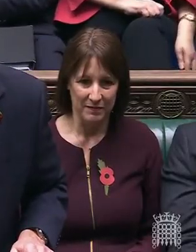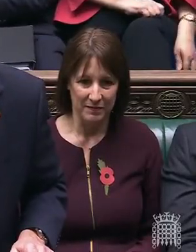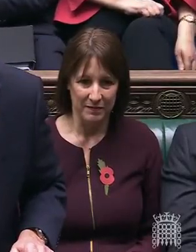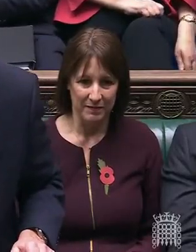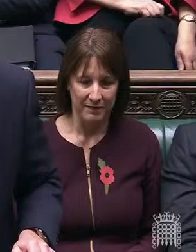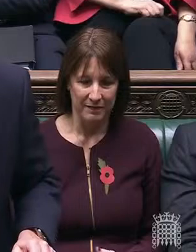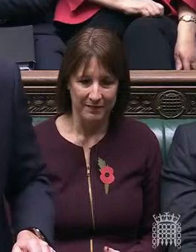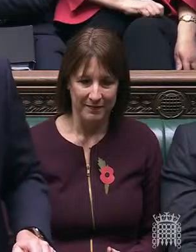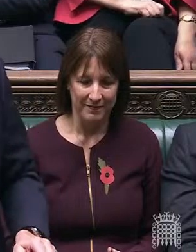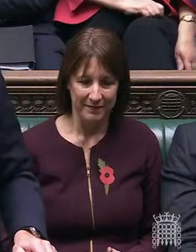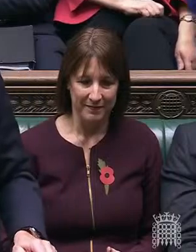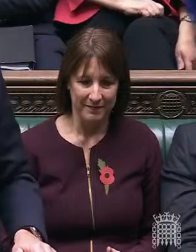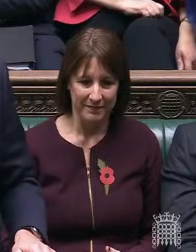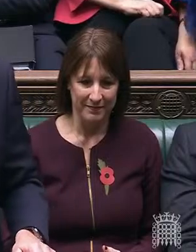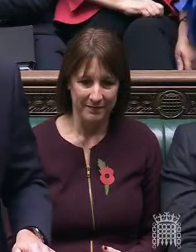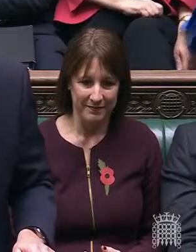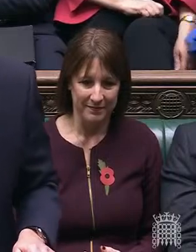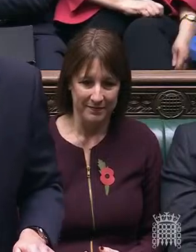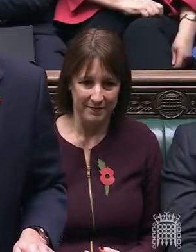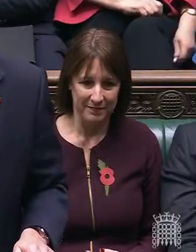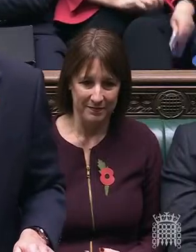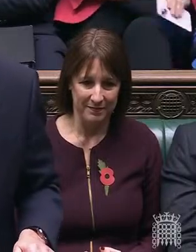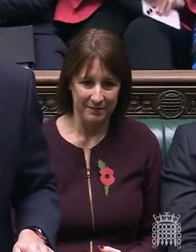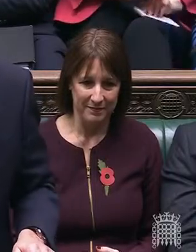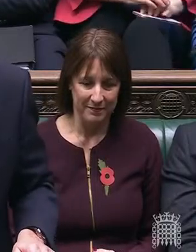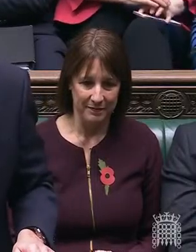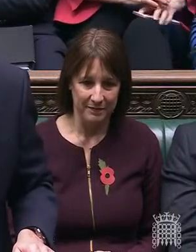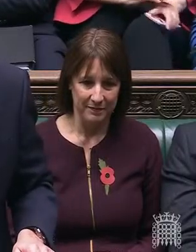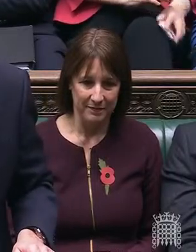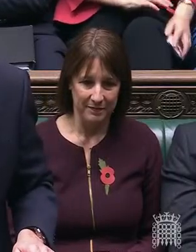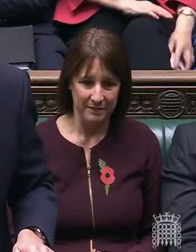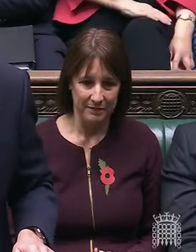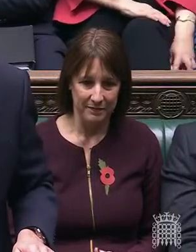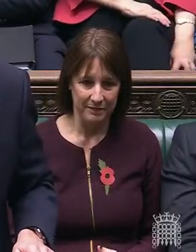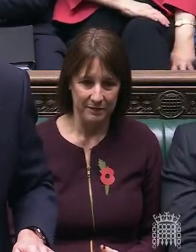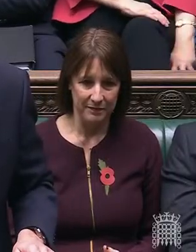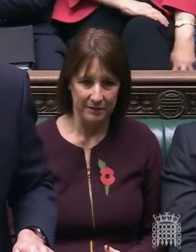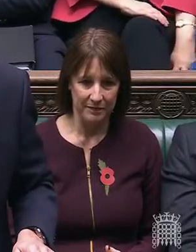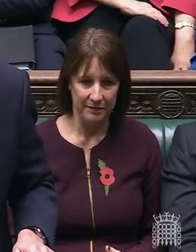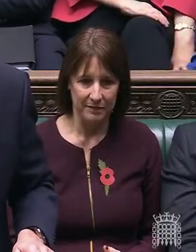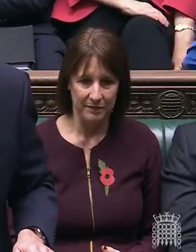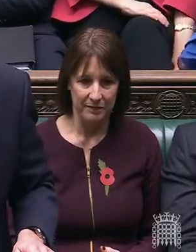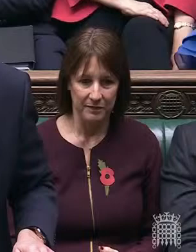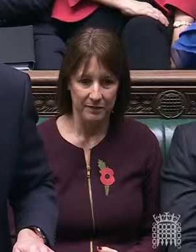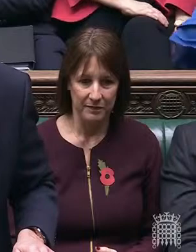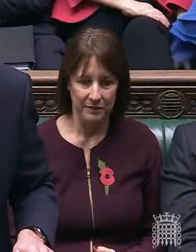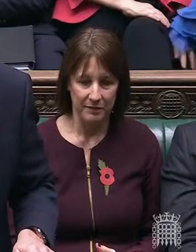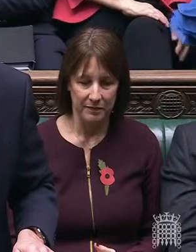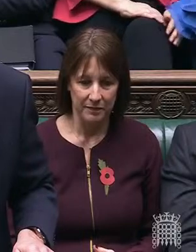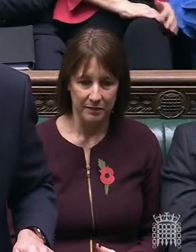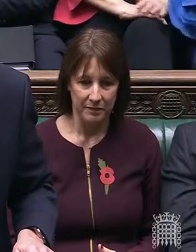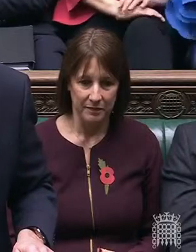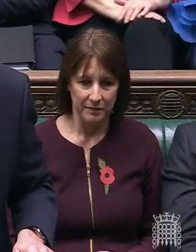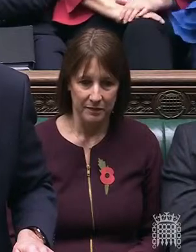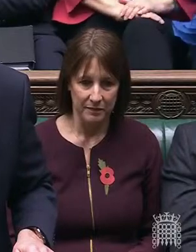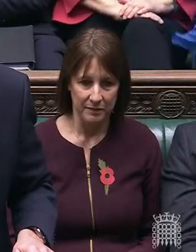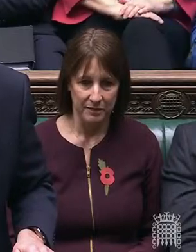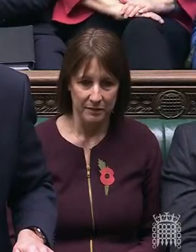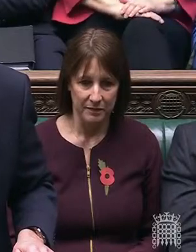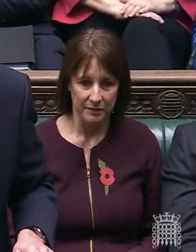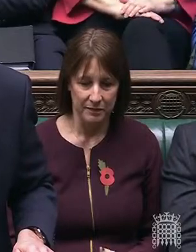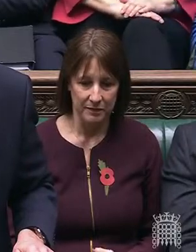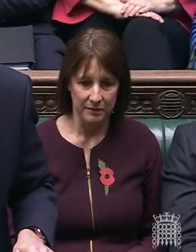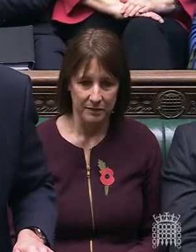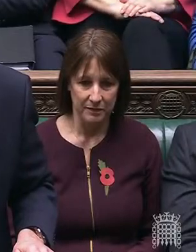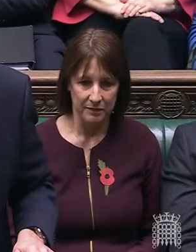public. Mr. Speaker, this weekend is Remembrance Sunday, and people across the country will come together to